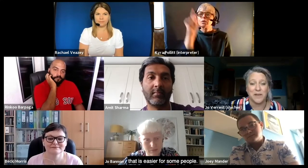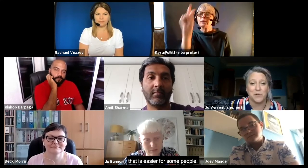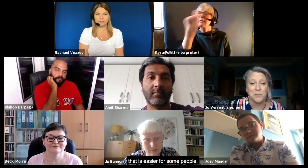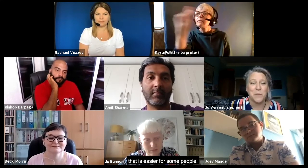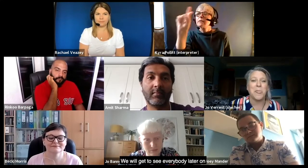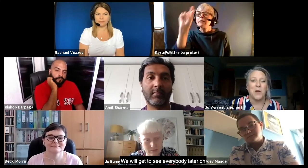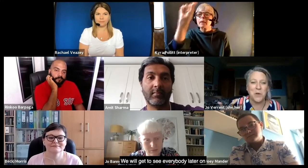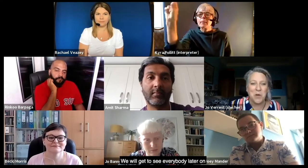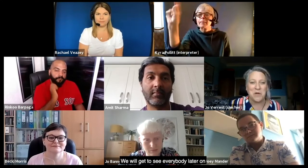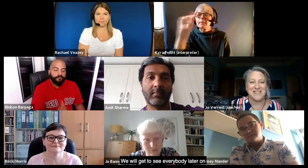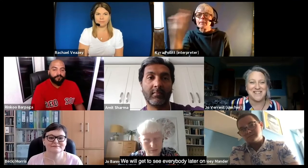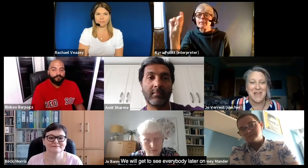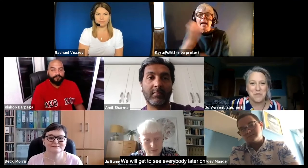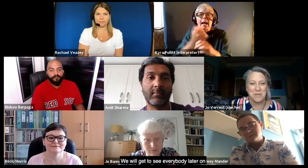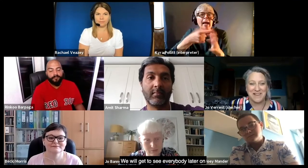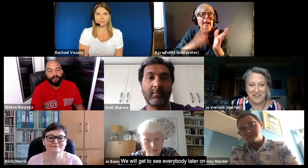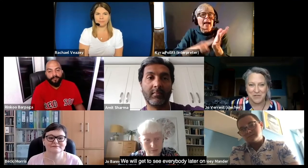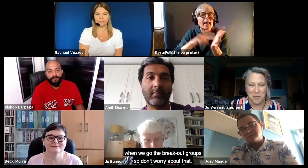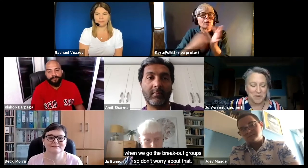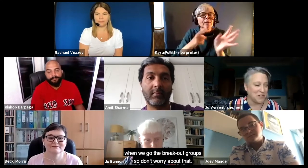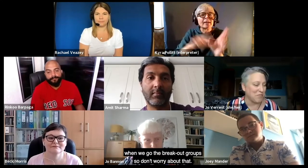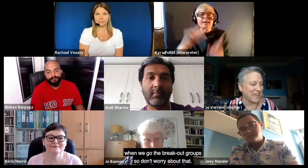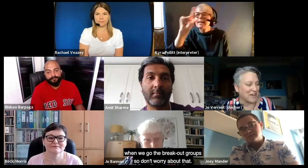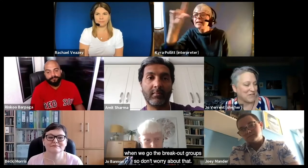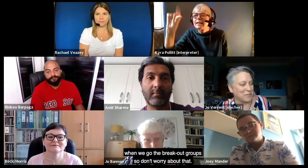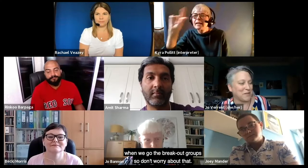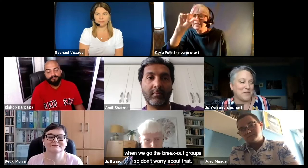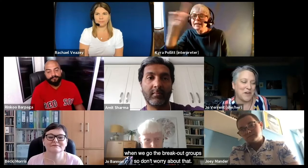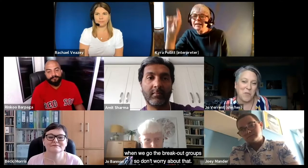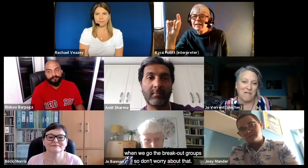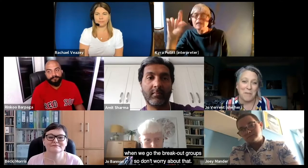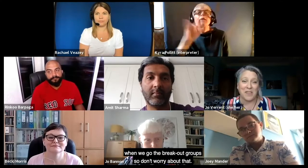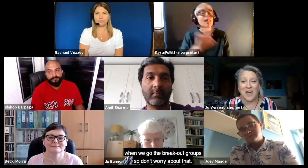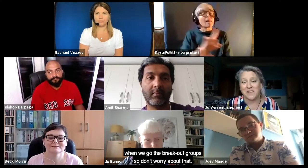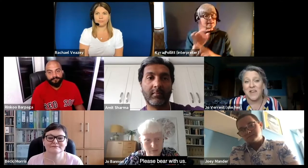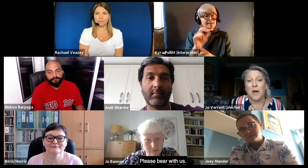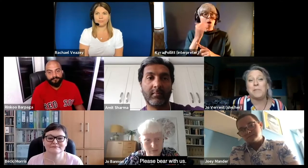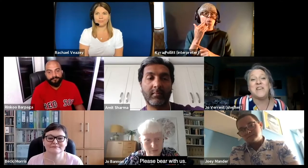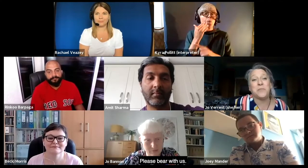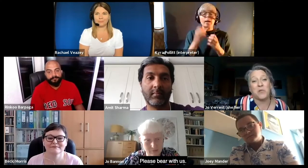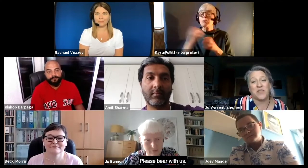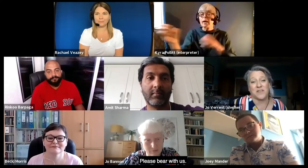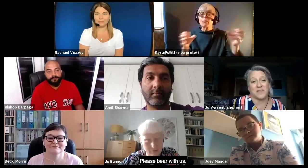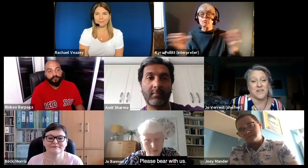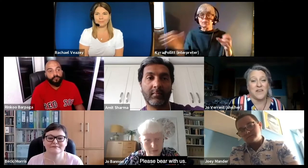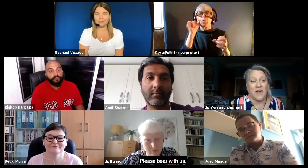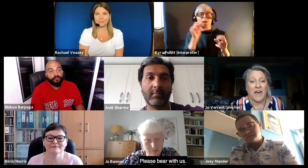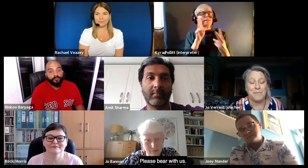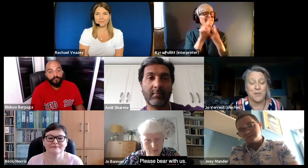some people. We will get to see everybody later on when we do the breakout groups, so don't worry about that. And please bear with